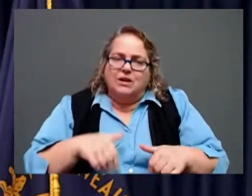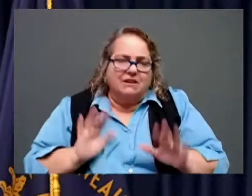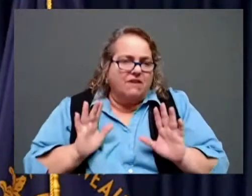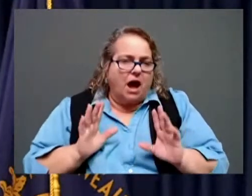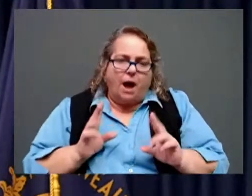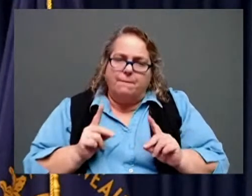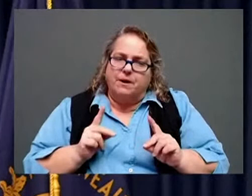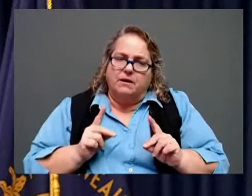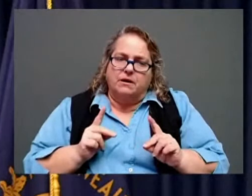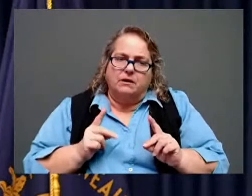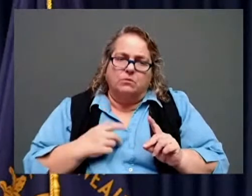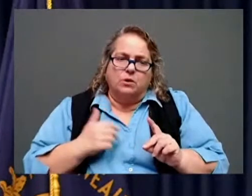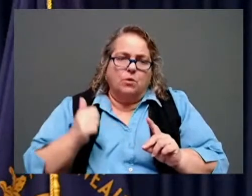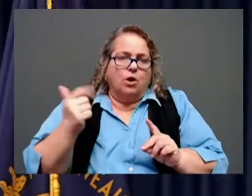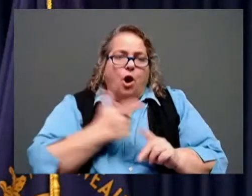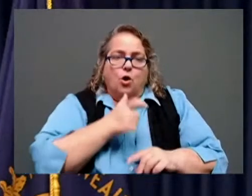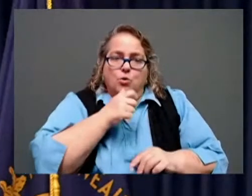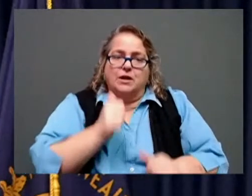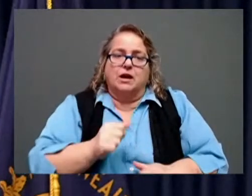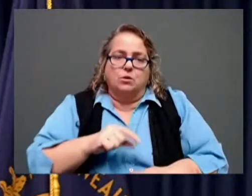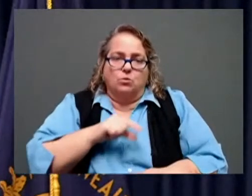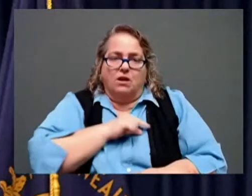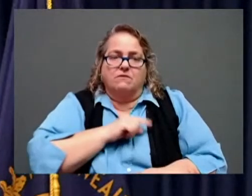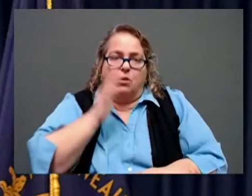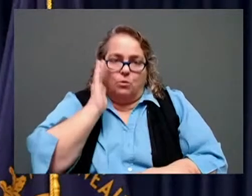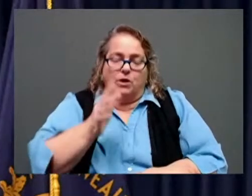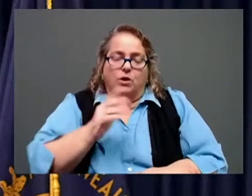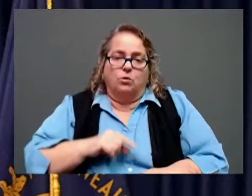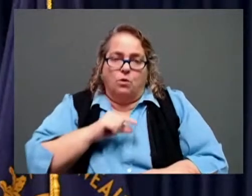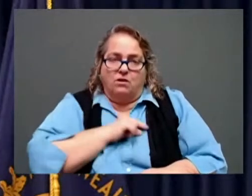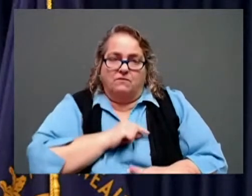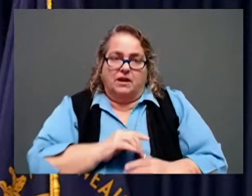who can qualify does qualify.